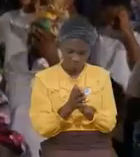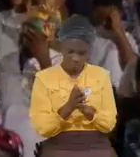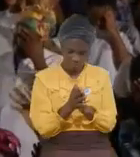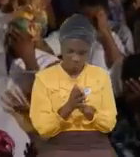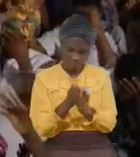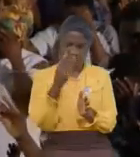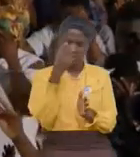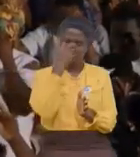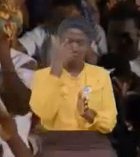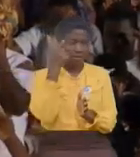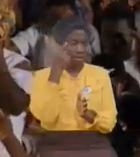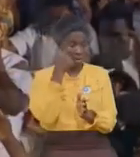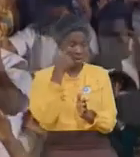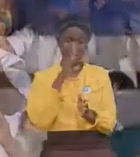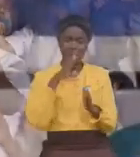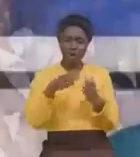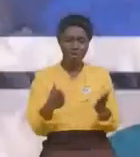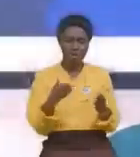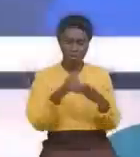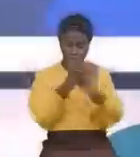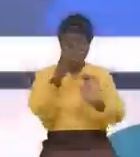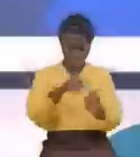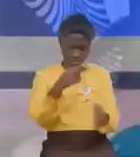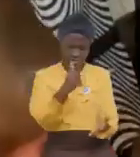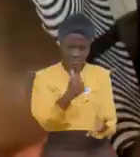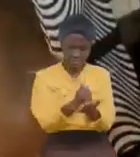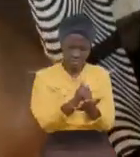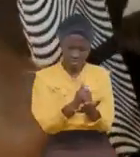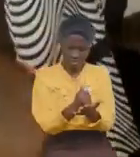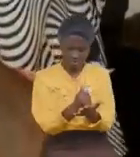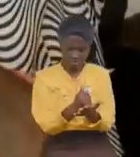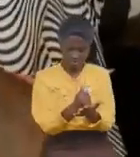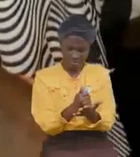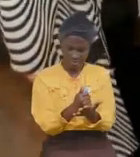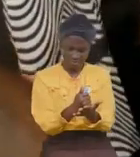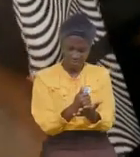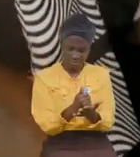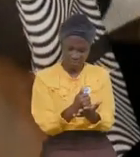Blind eyes be opened in Jesus' name.